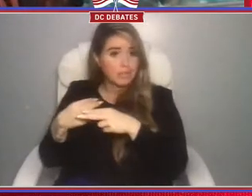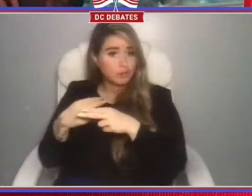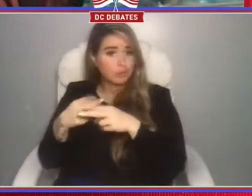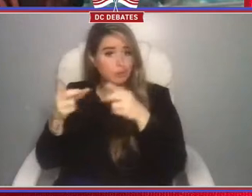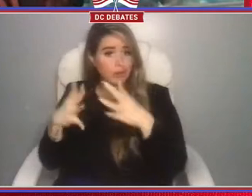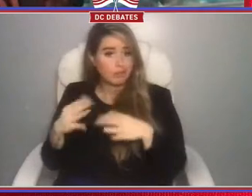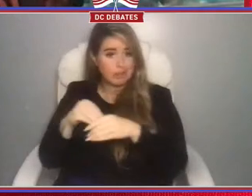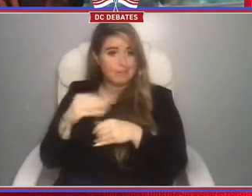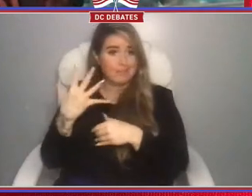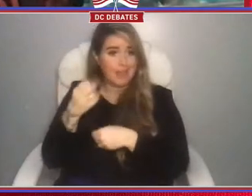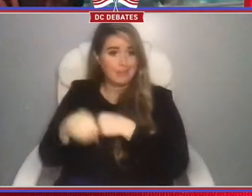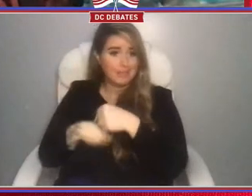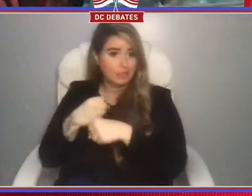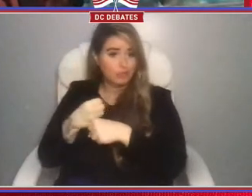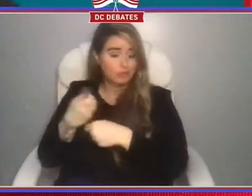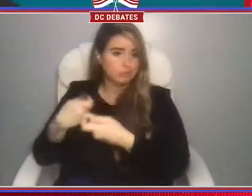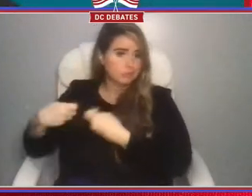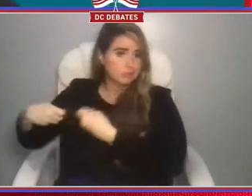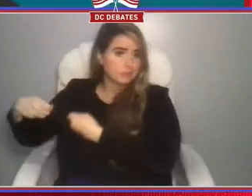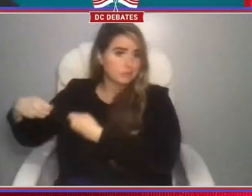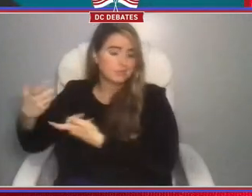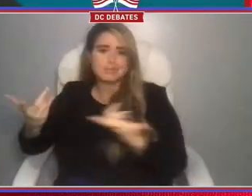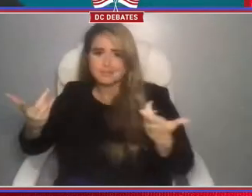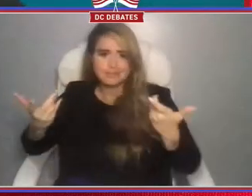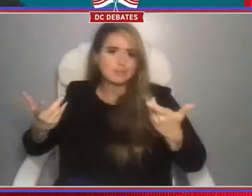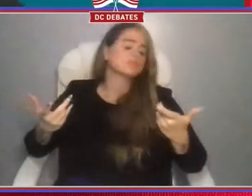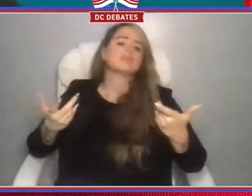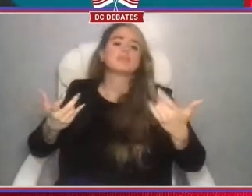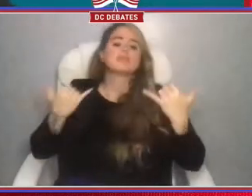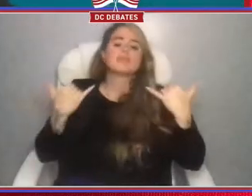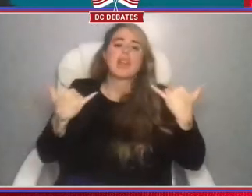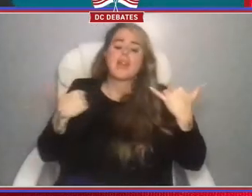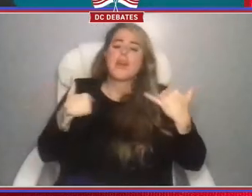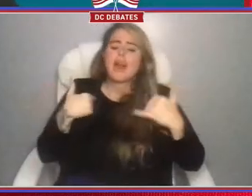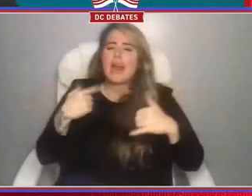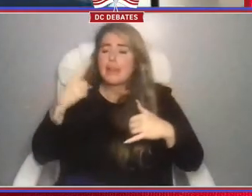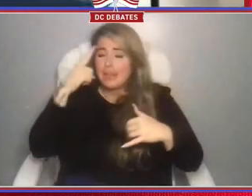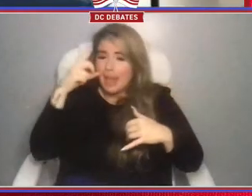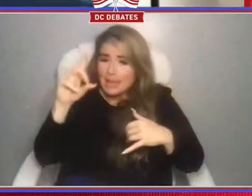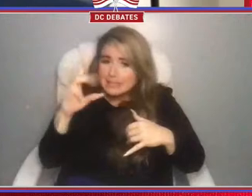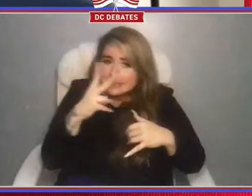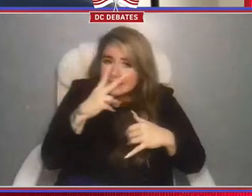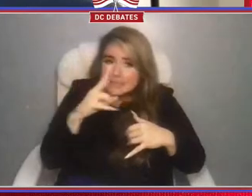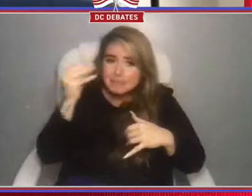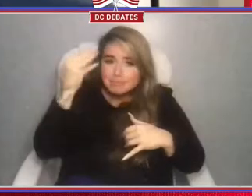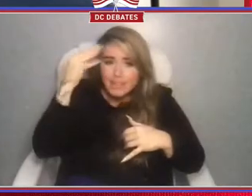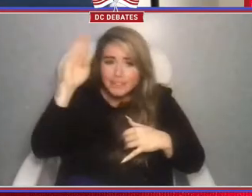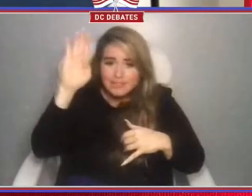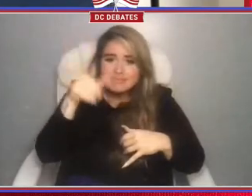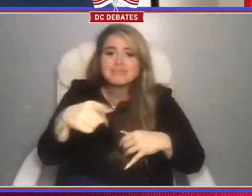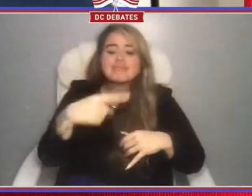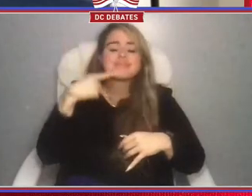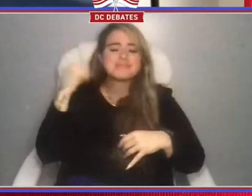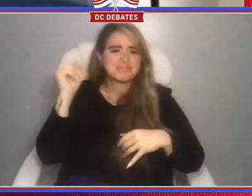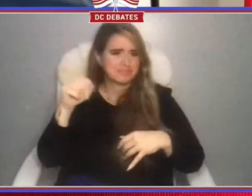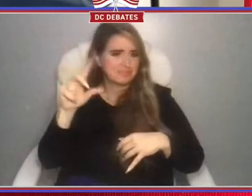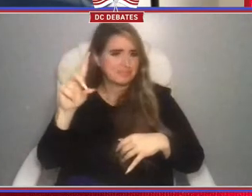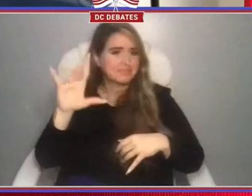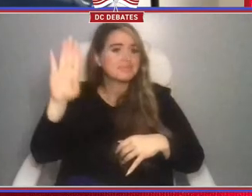Mr. Wright. At the risk of being wrong again, I think this time I did see Mayor Bowser's hand. You did see my